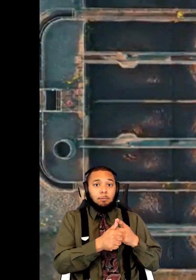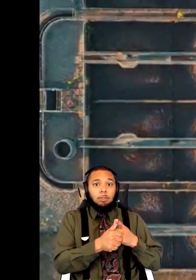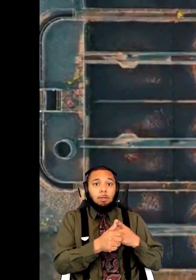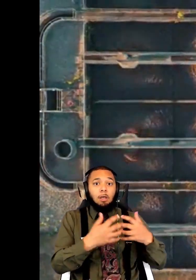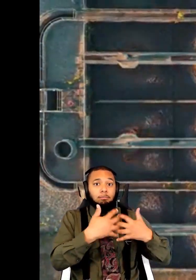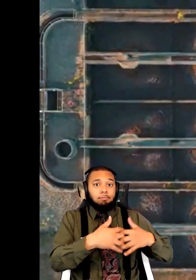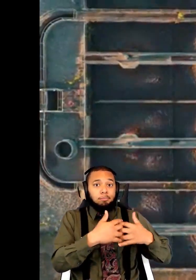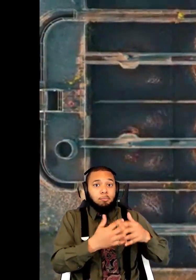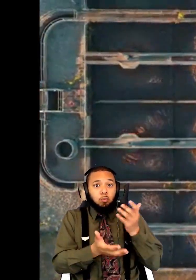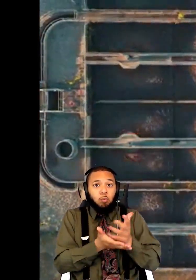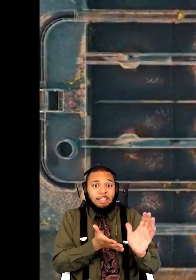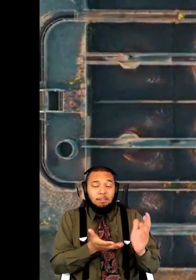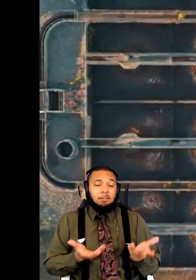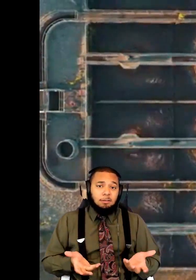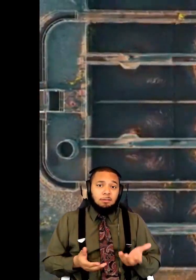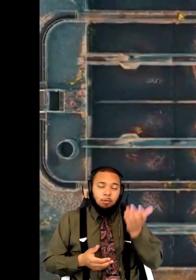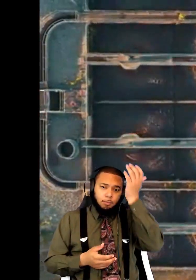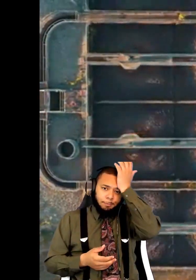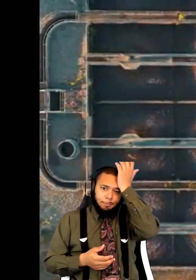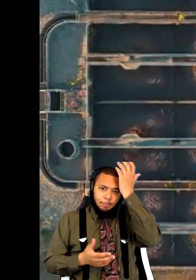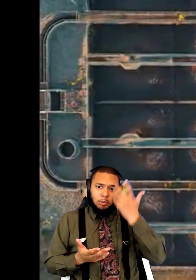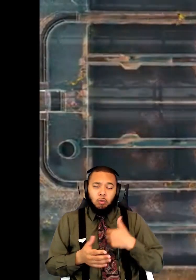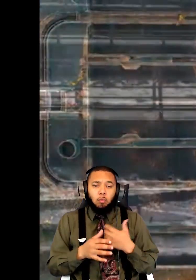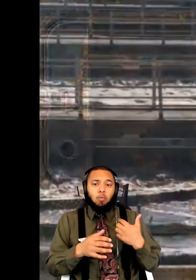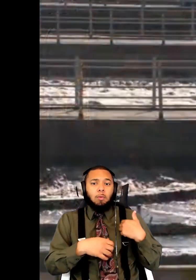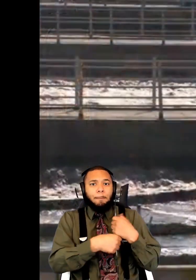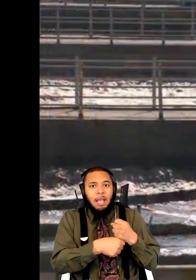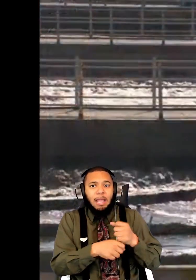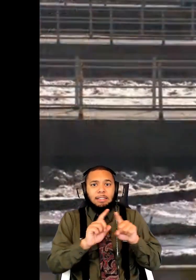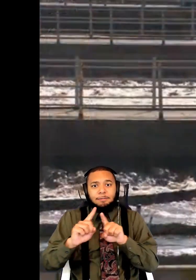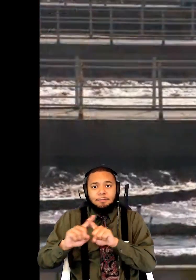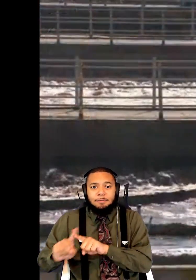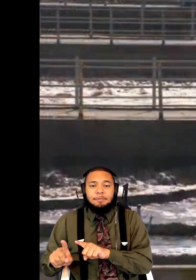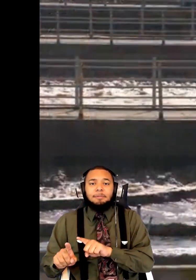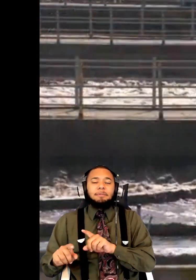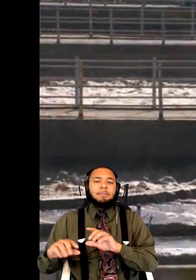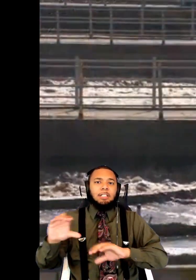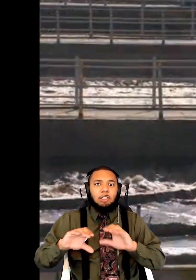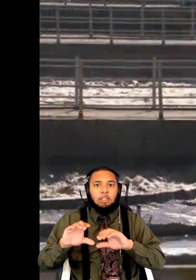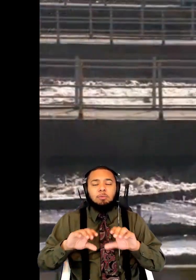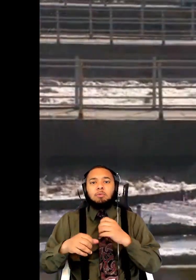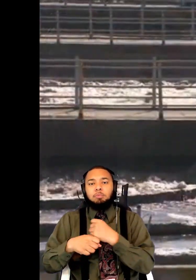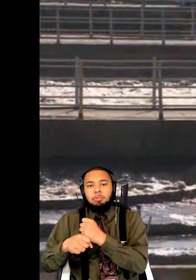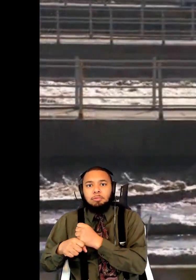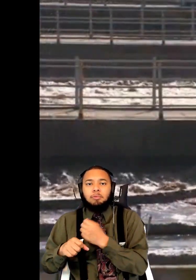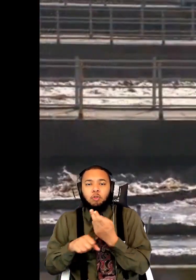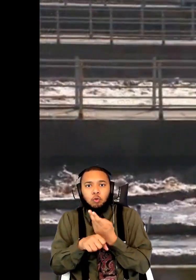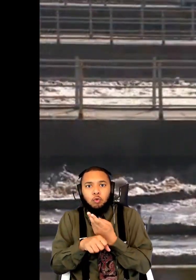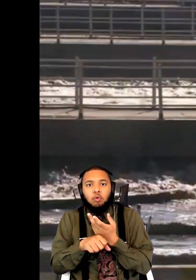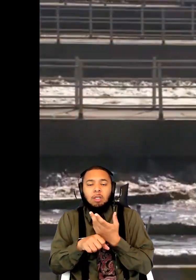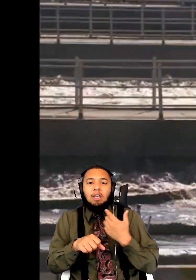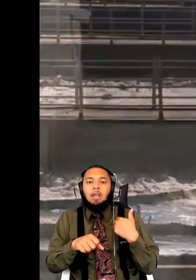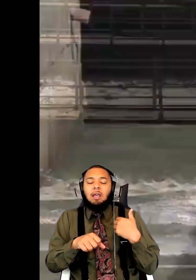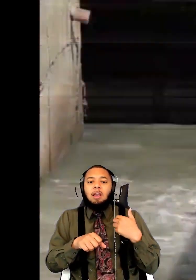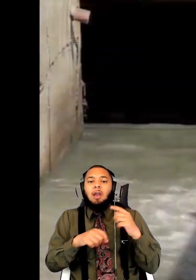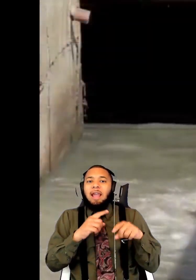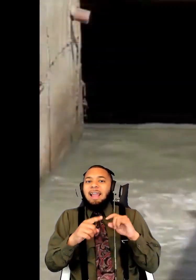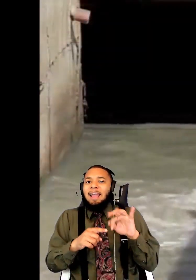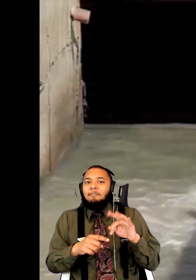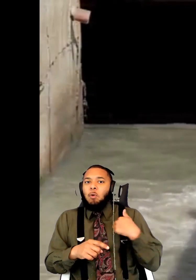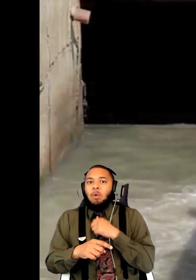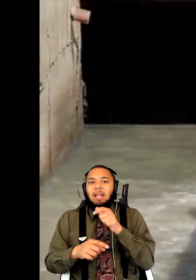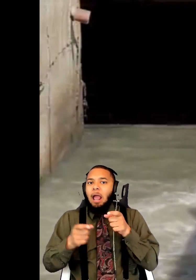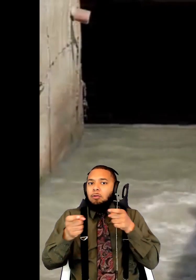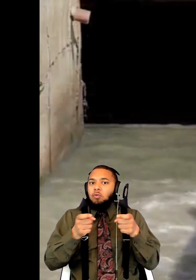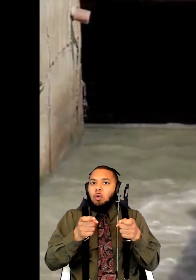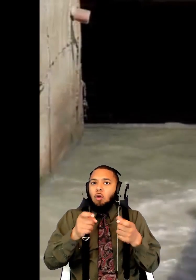waste, manufacturing, industrial type processes, producing chemicals. If those chemicals aren't carefully regulated as to where they're going,